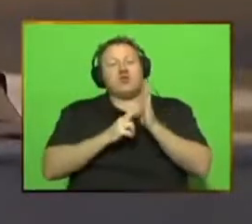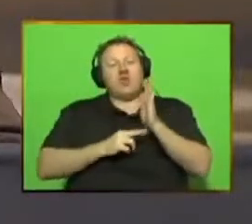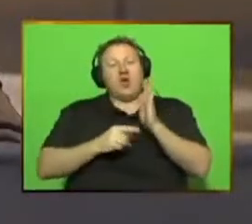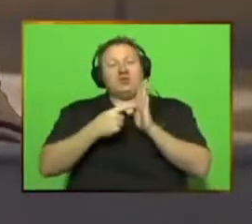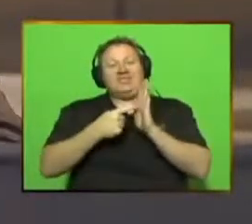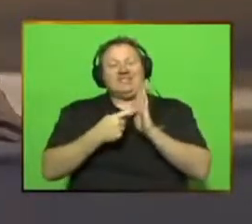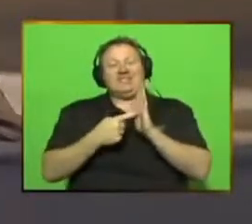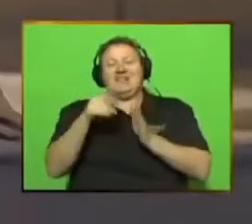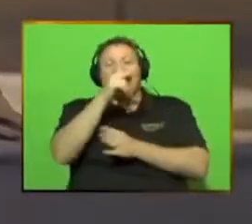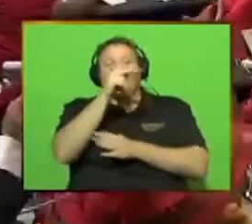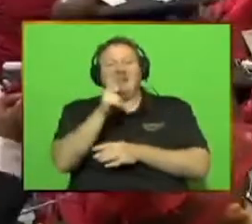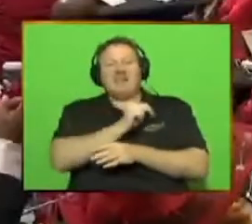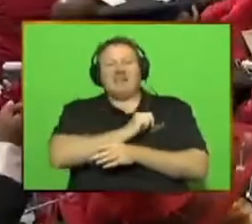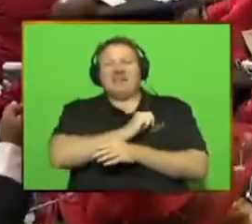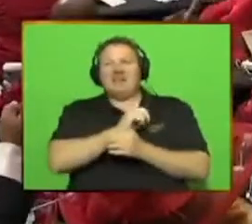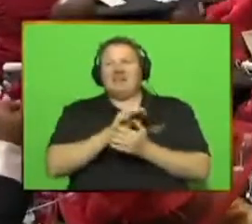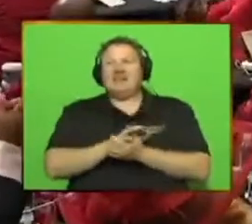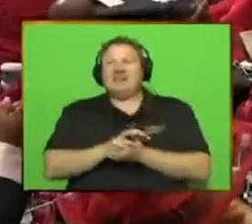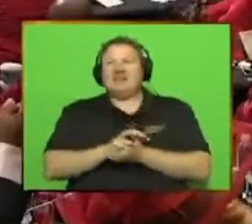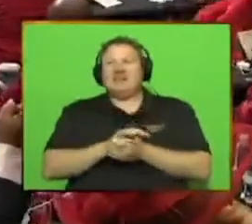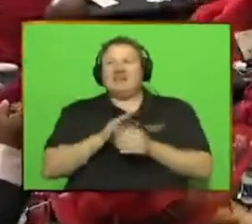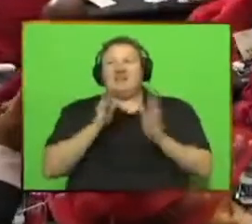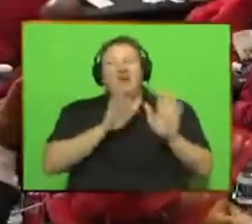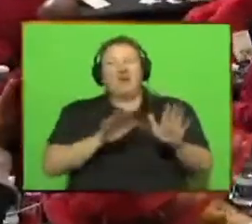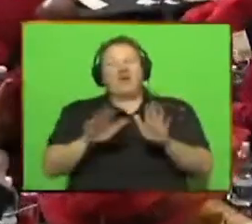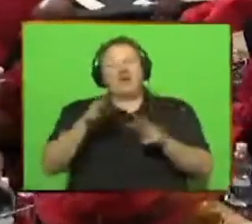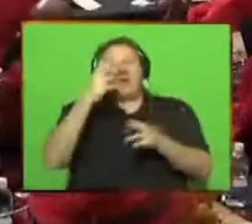Order, Honorable Hlabisa.